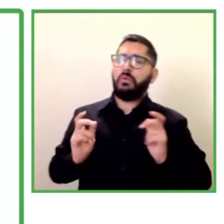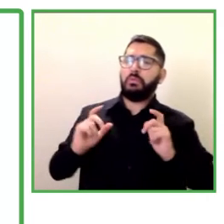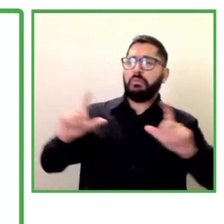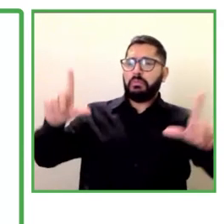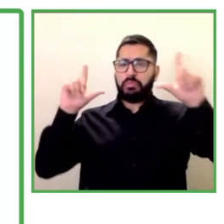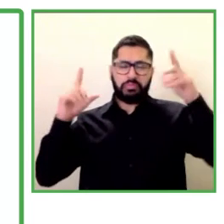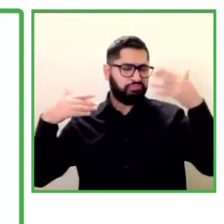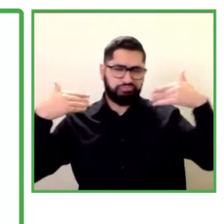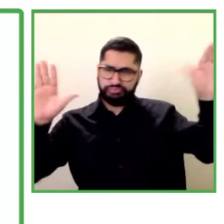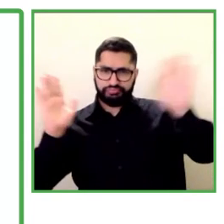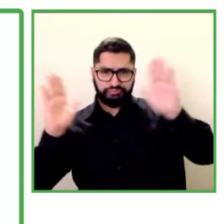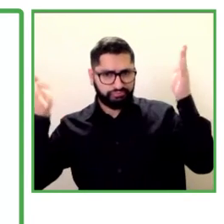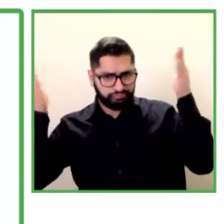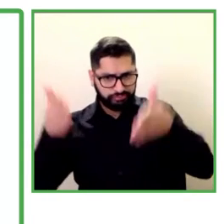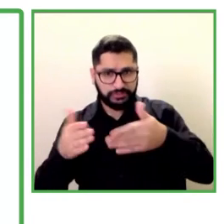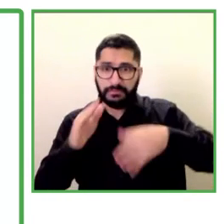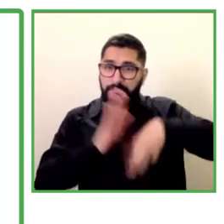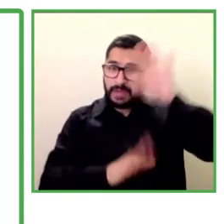the